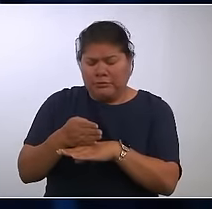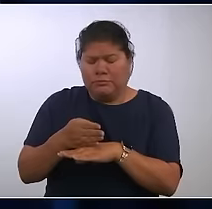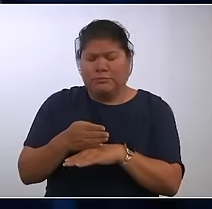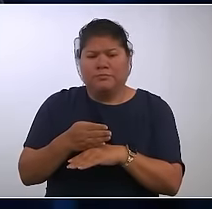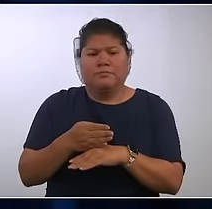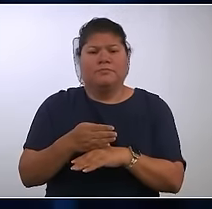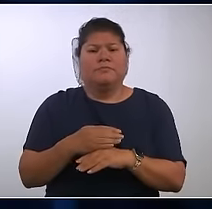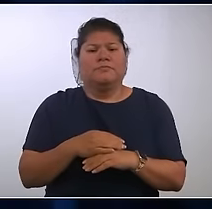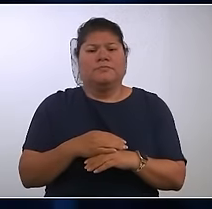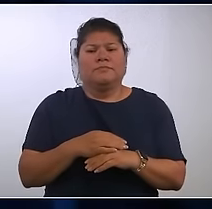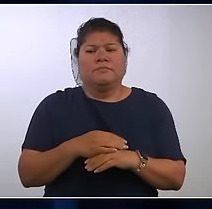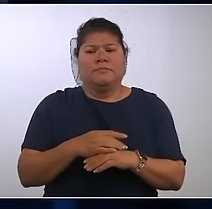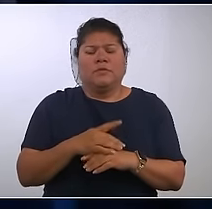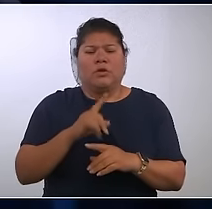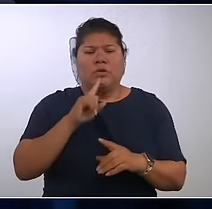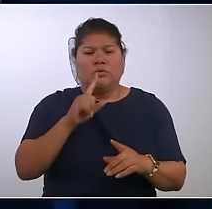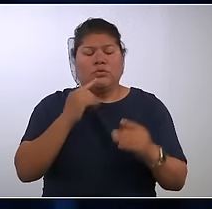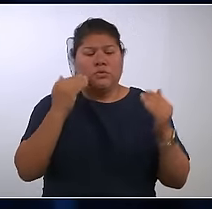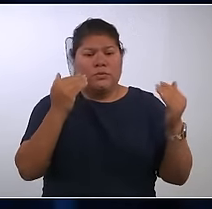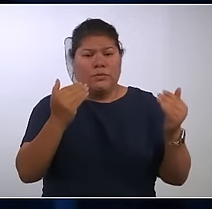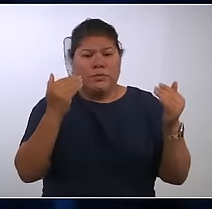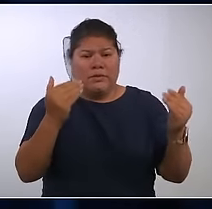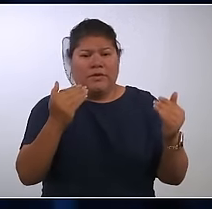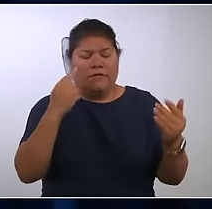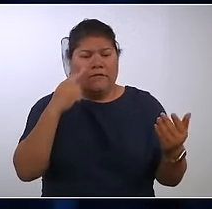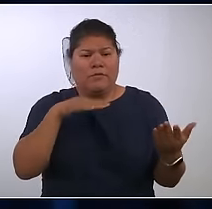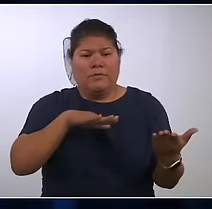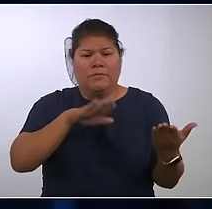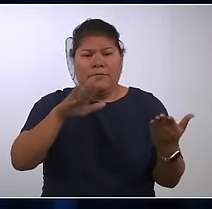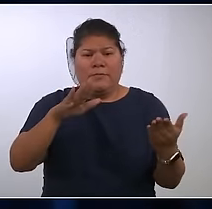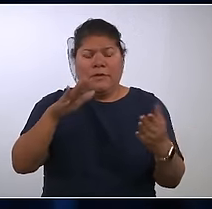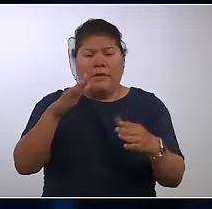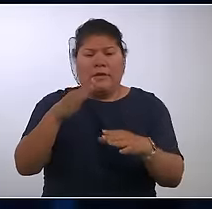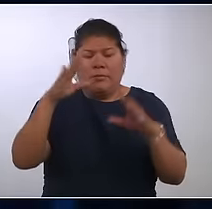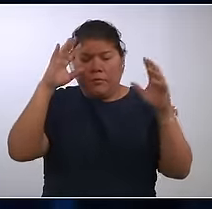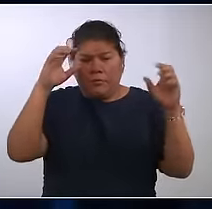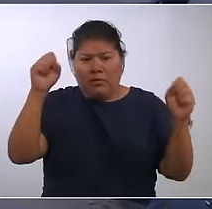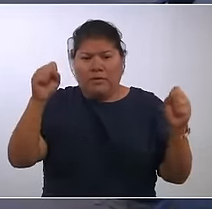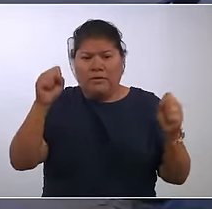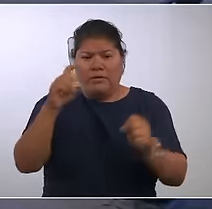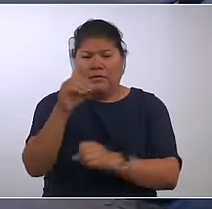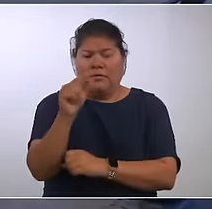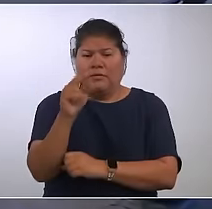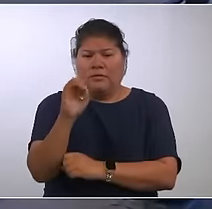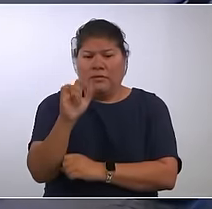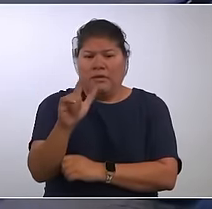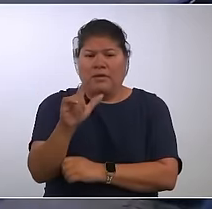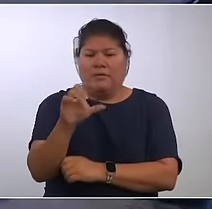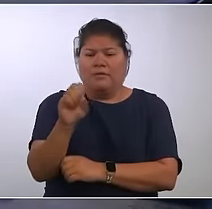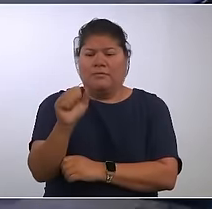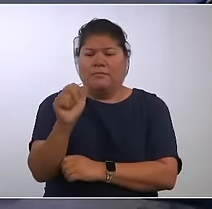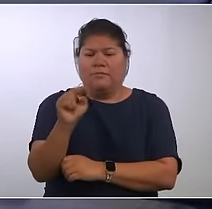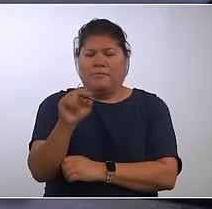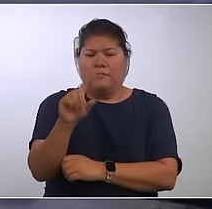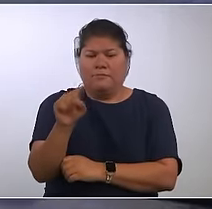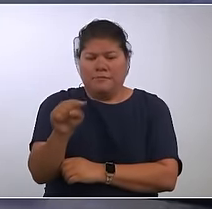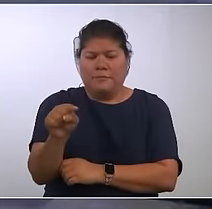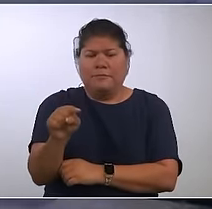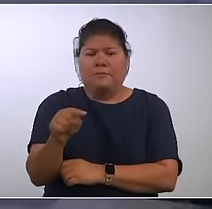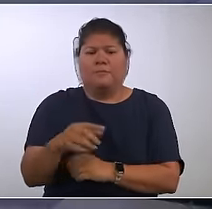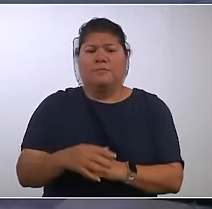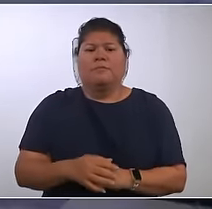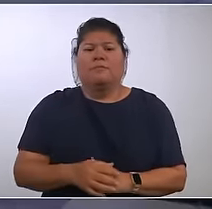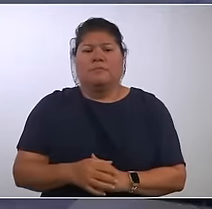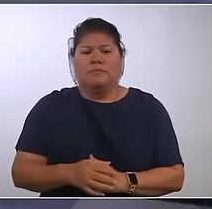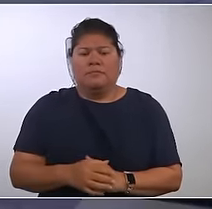of the bishops. Estoy muy agradecido por la presencia del presidente Daniel Sánchez. I'm very grateful for the presence of